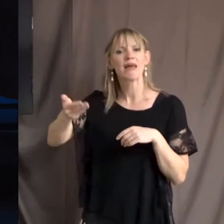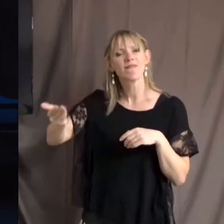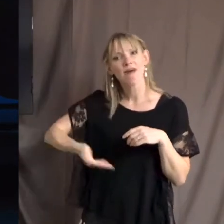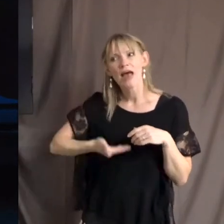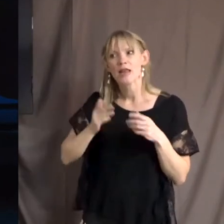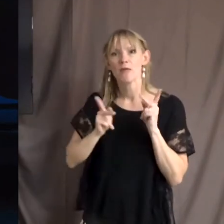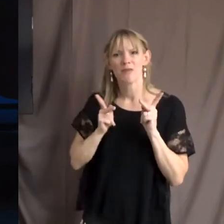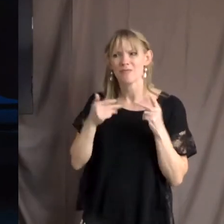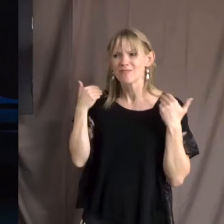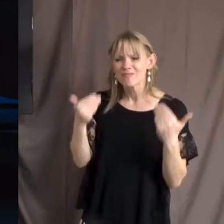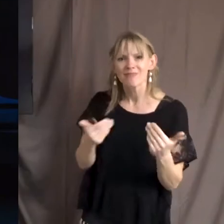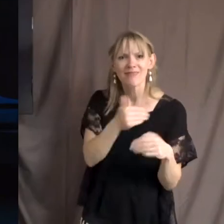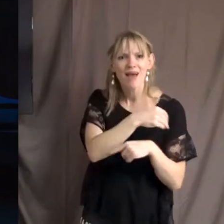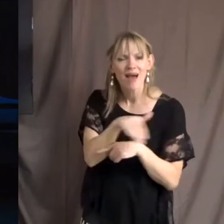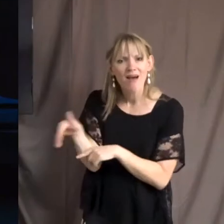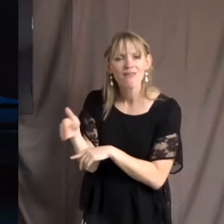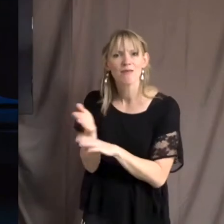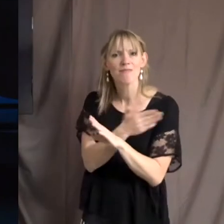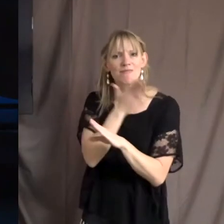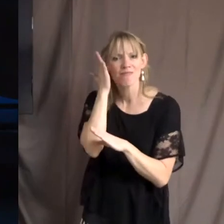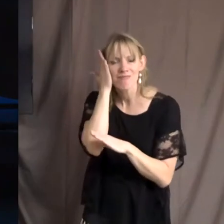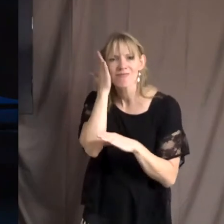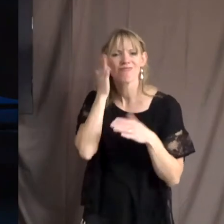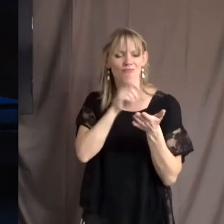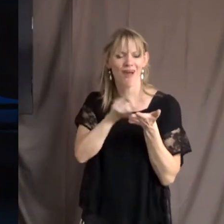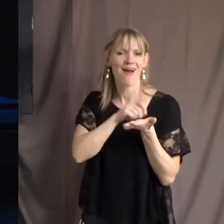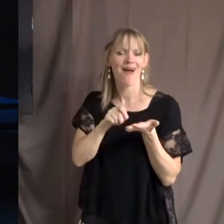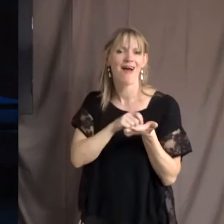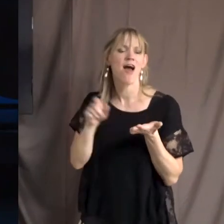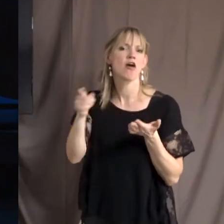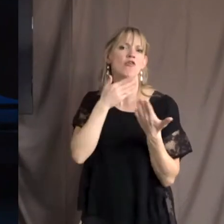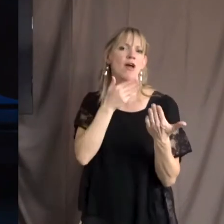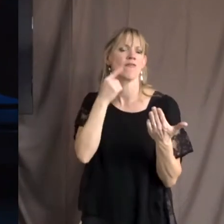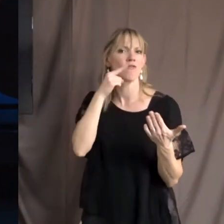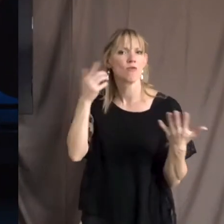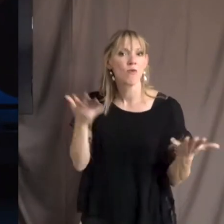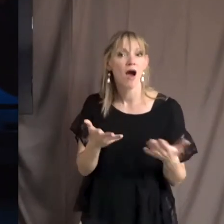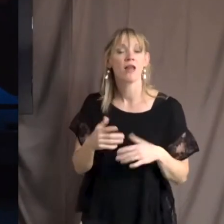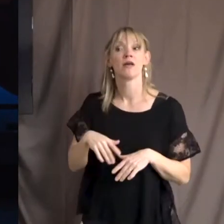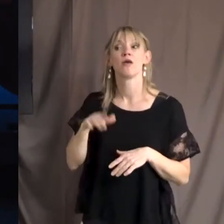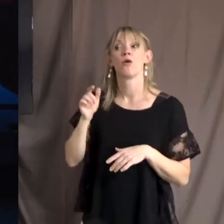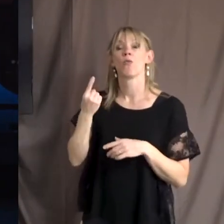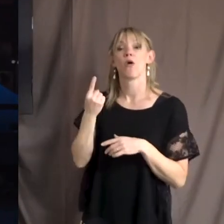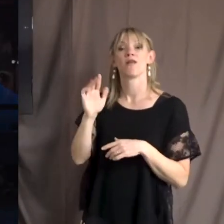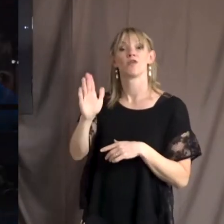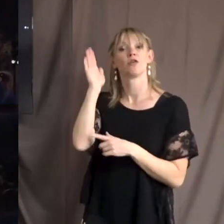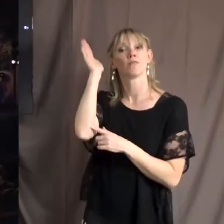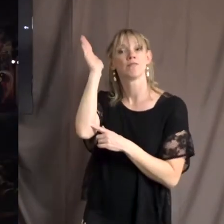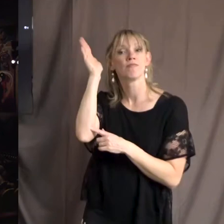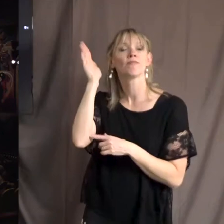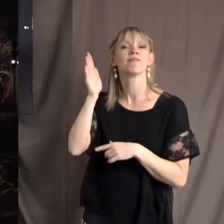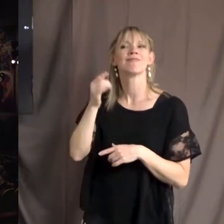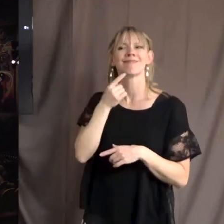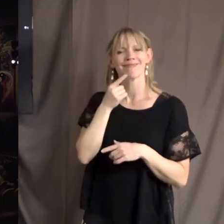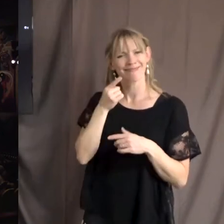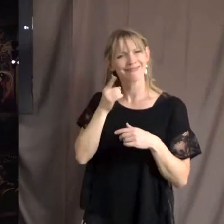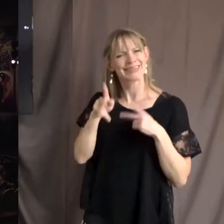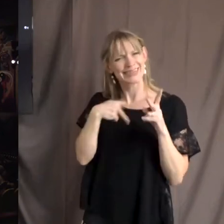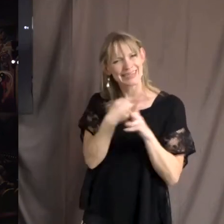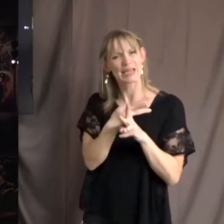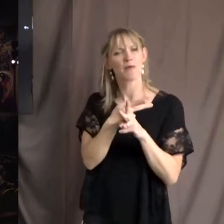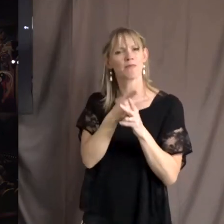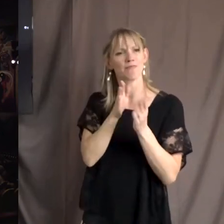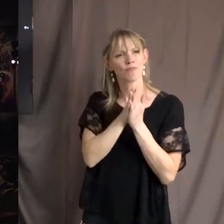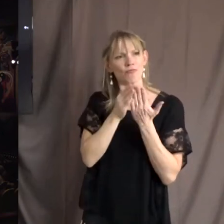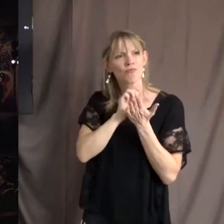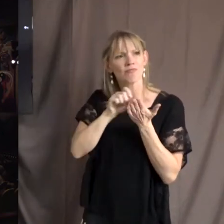to take time every night to write down things that they're grateful for. In a speech, Oprah says, keep a grateful journal. Every